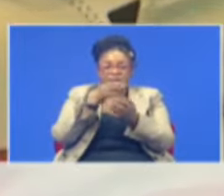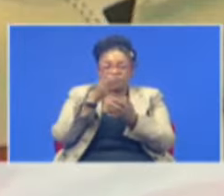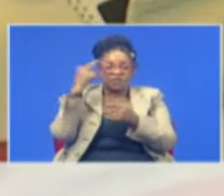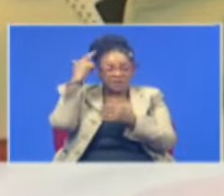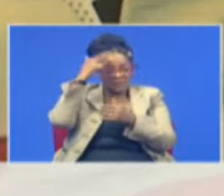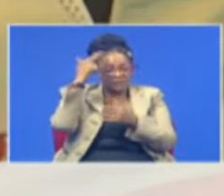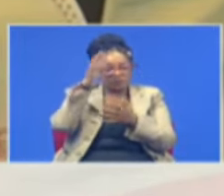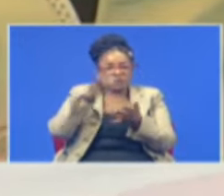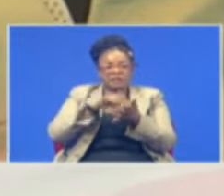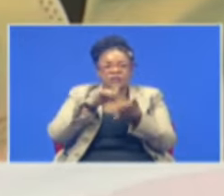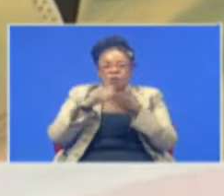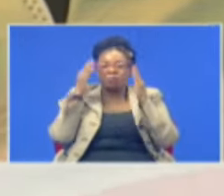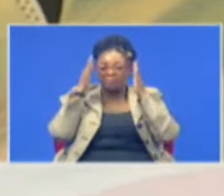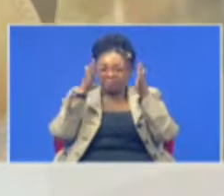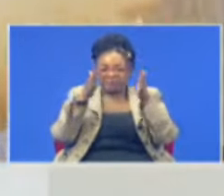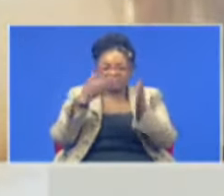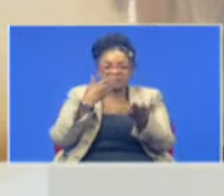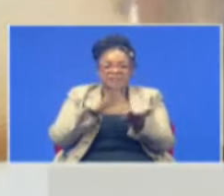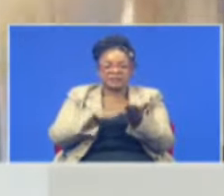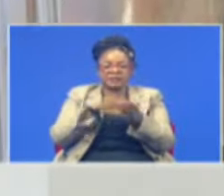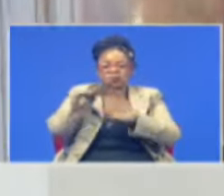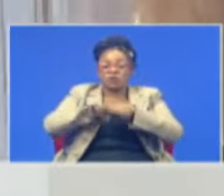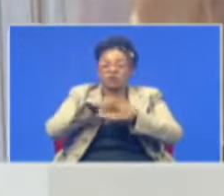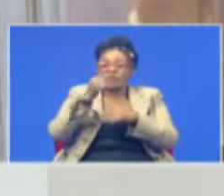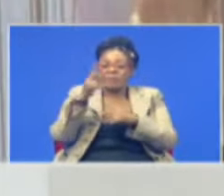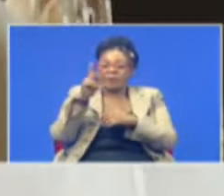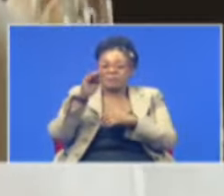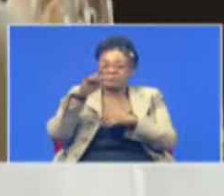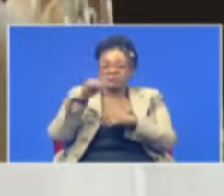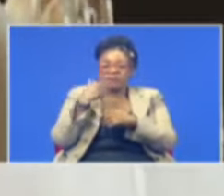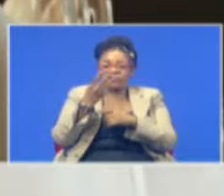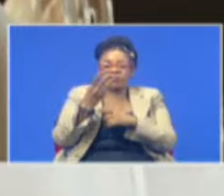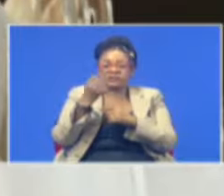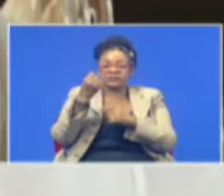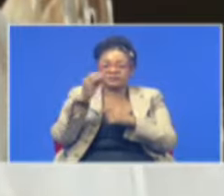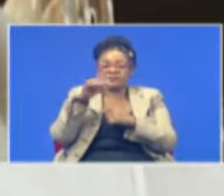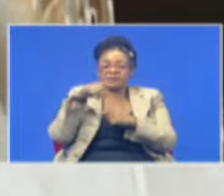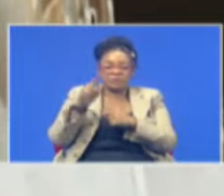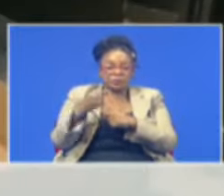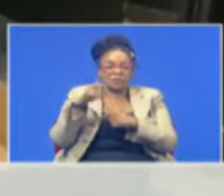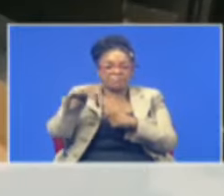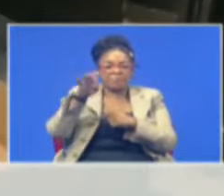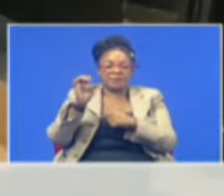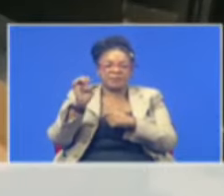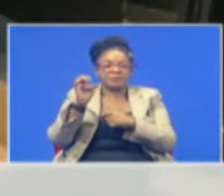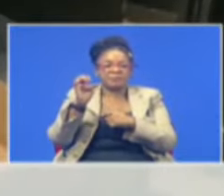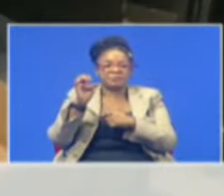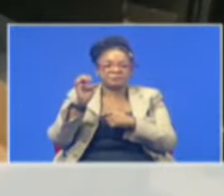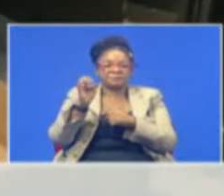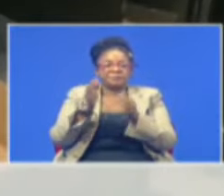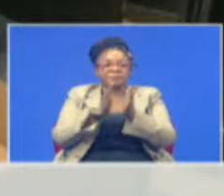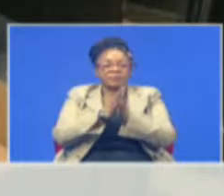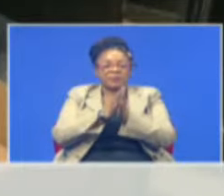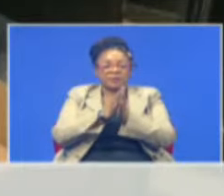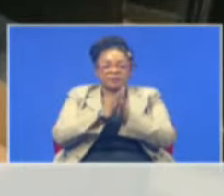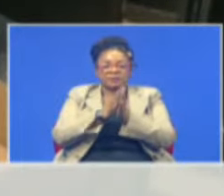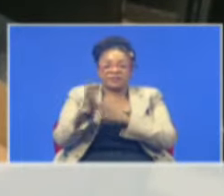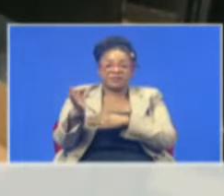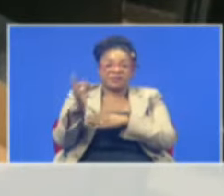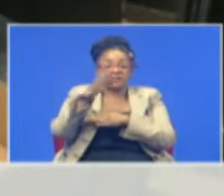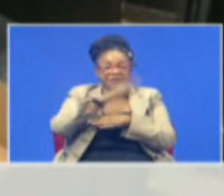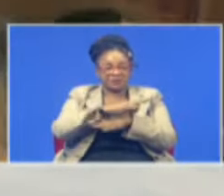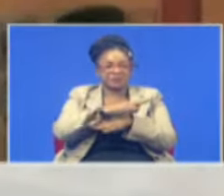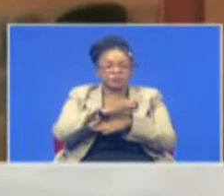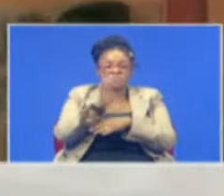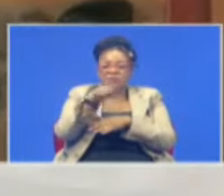the commitment letter they obtained from KEMSA for 450,000 PPE kits in a record 3 days was